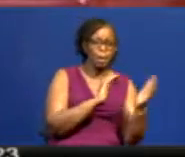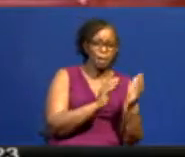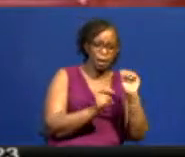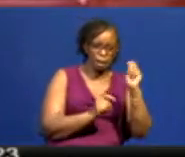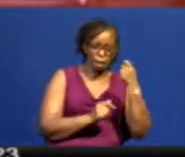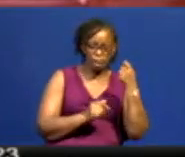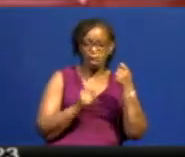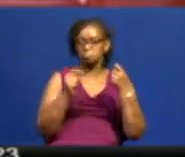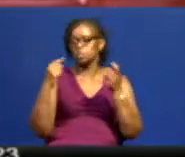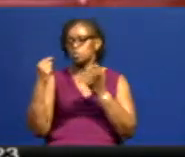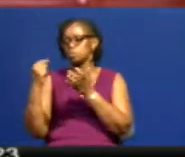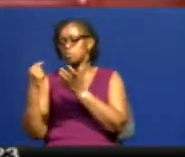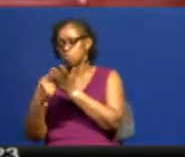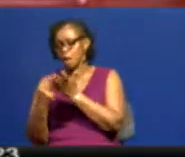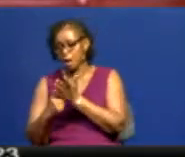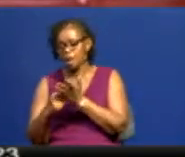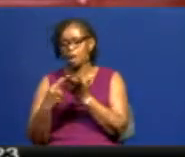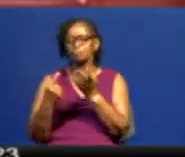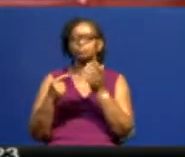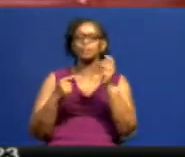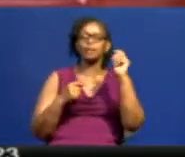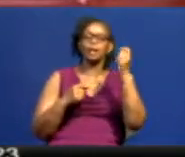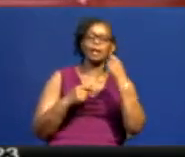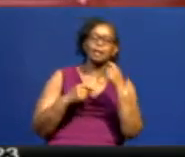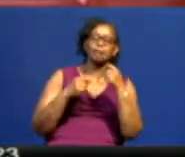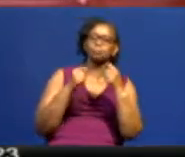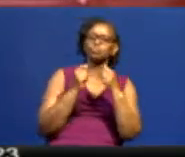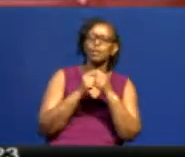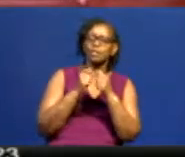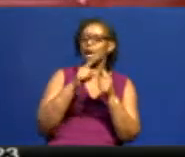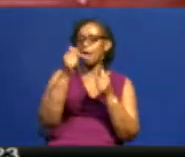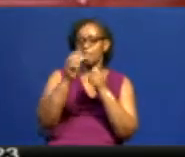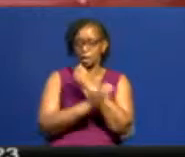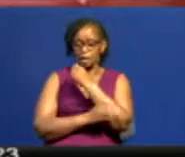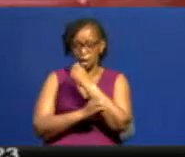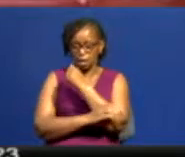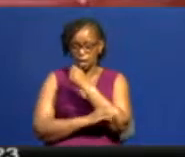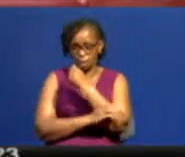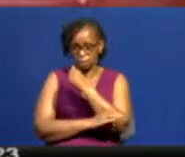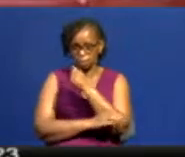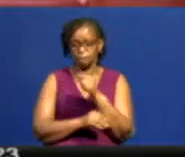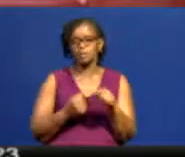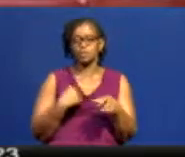with Rwanda, Kenya with Indonesia, and other countries. And therefore, in our packaging for